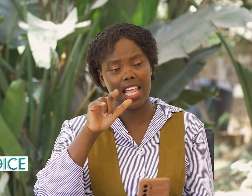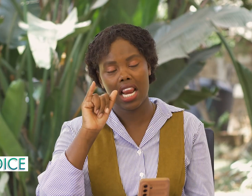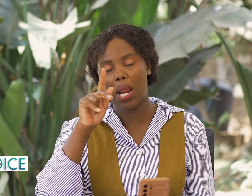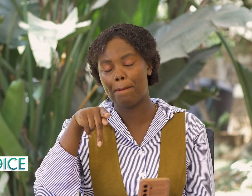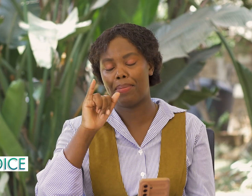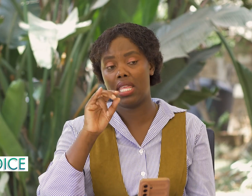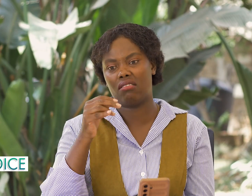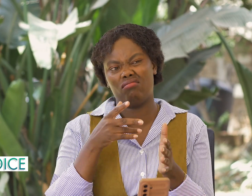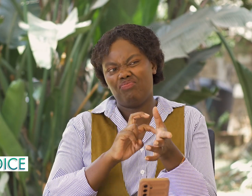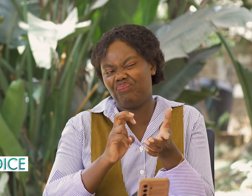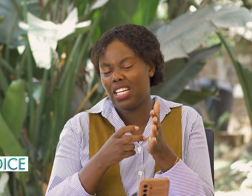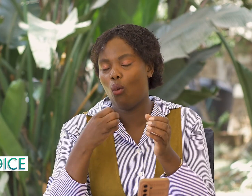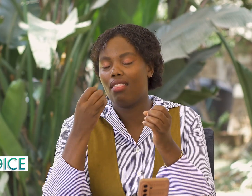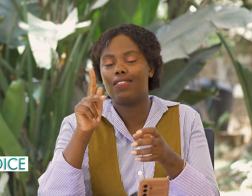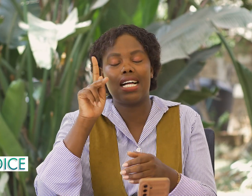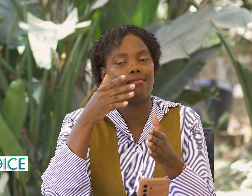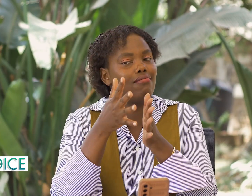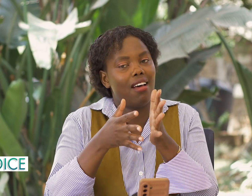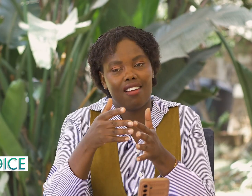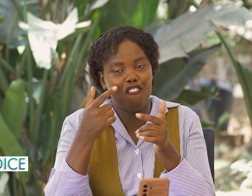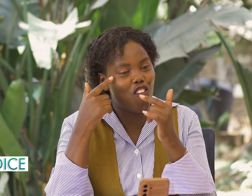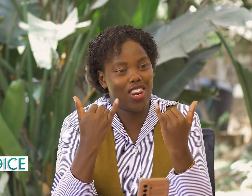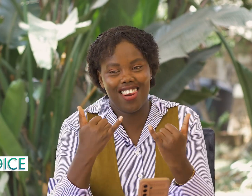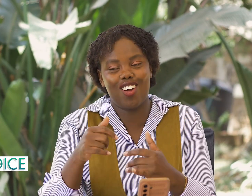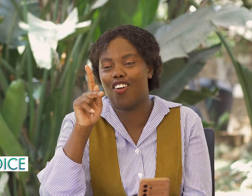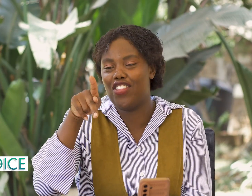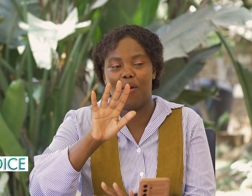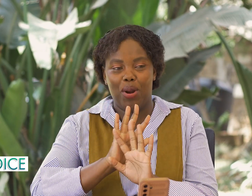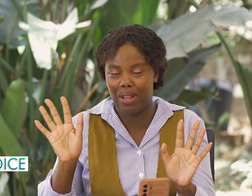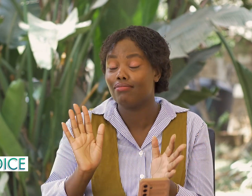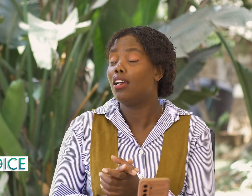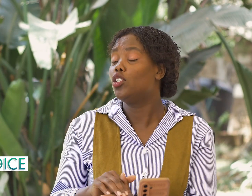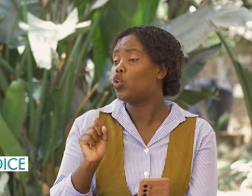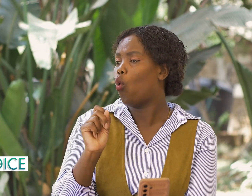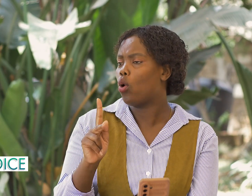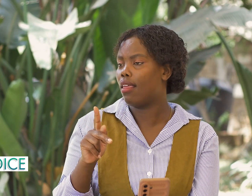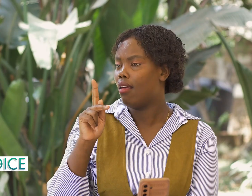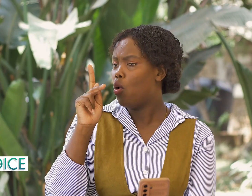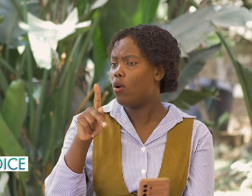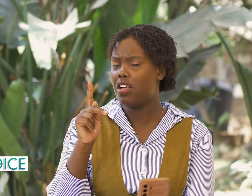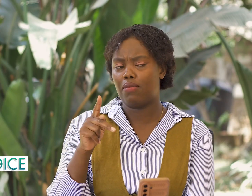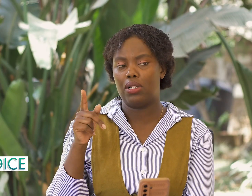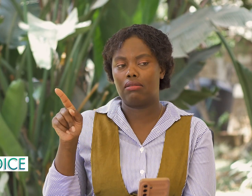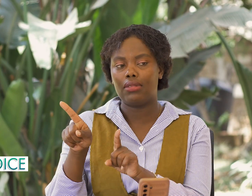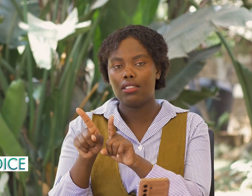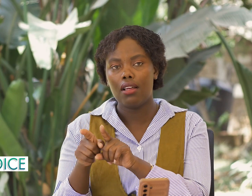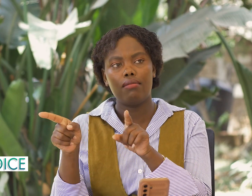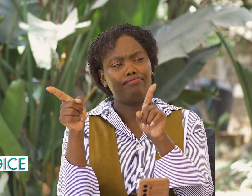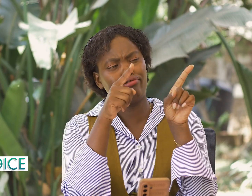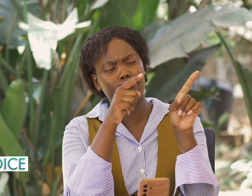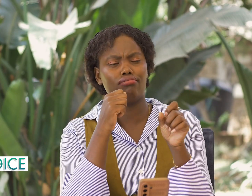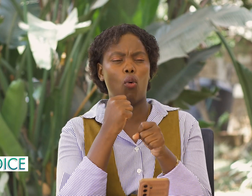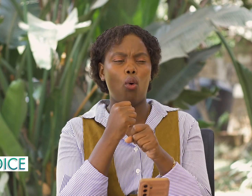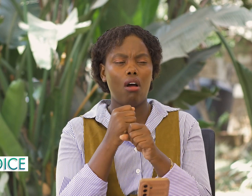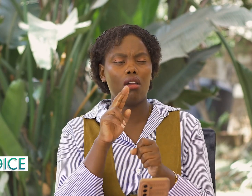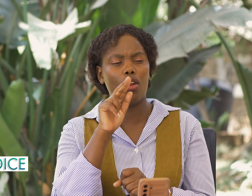and your experience in the Philippines and in Kenya, what the differences are and what the similarities are. So